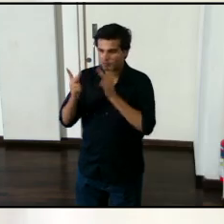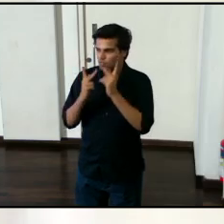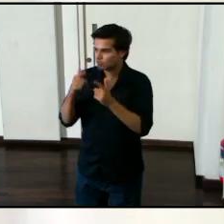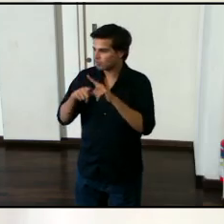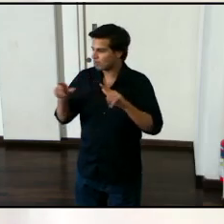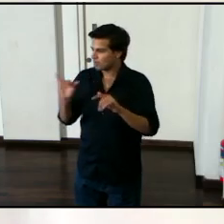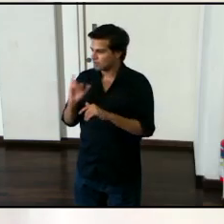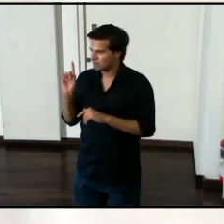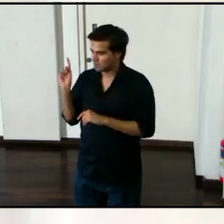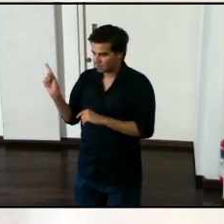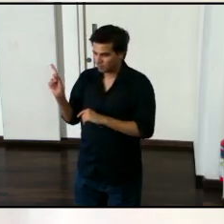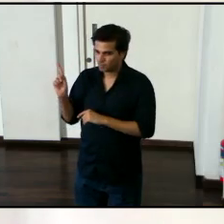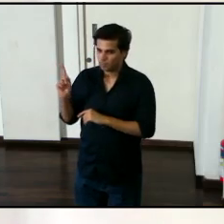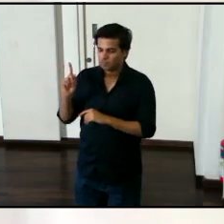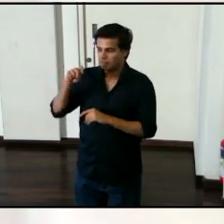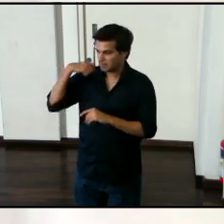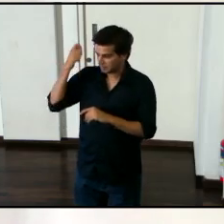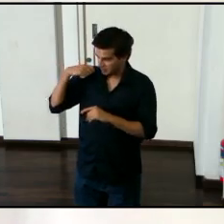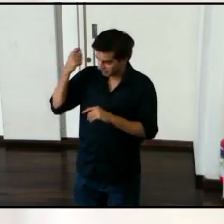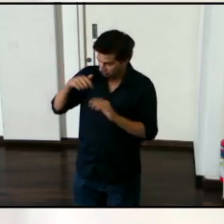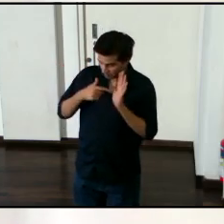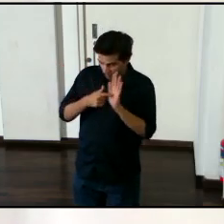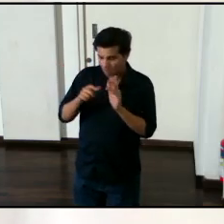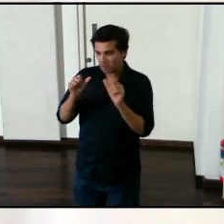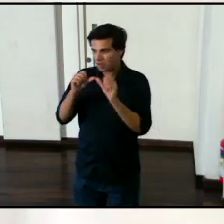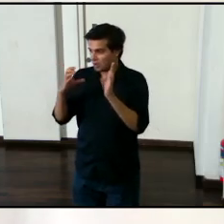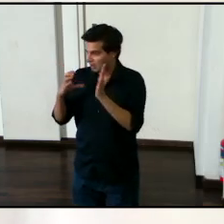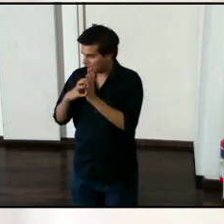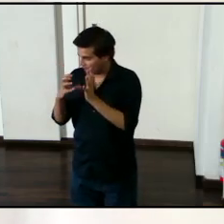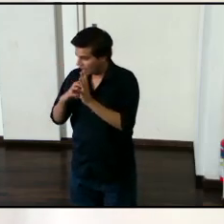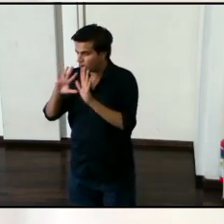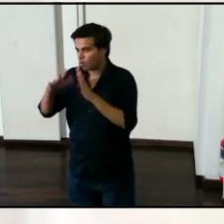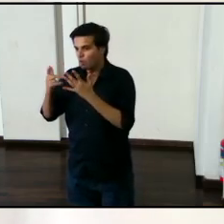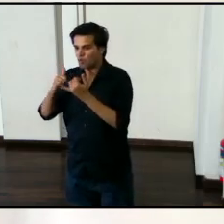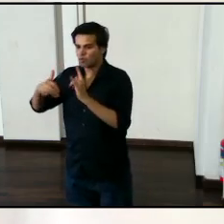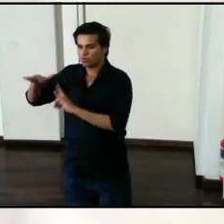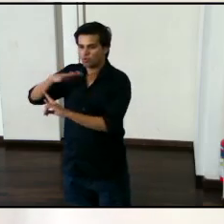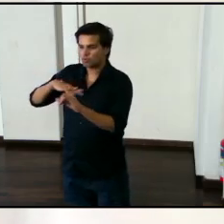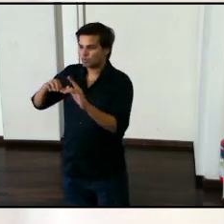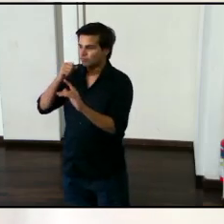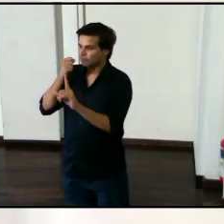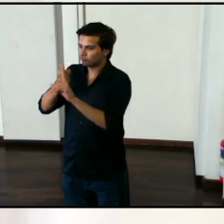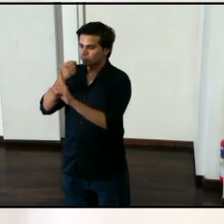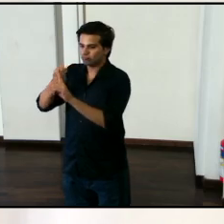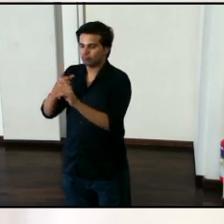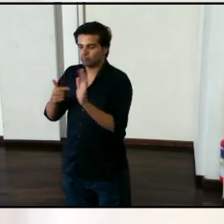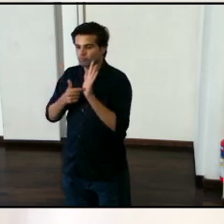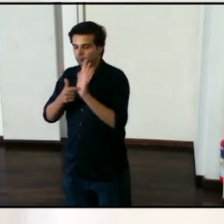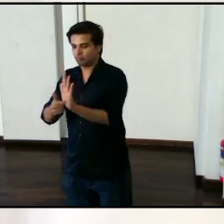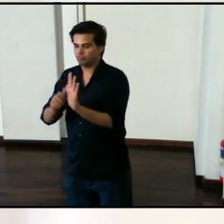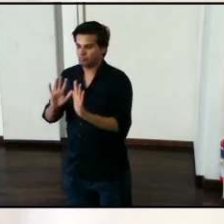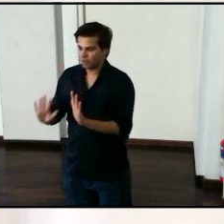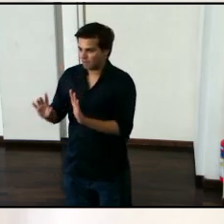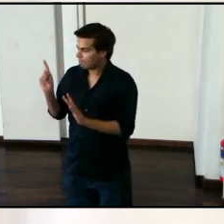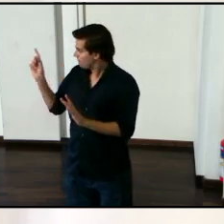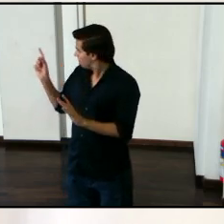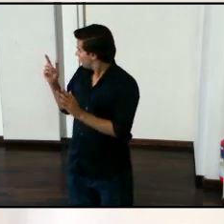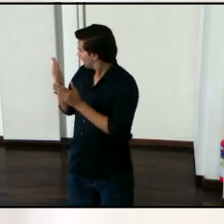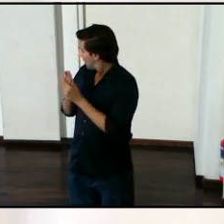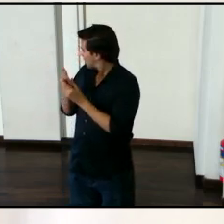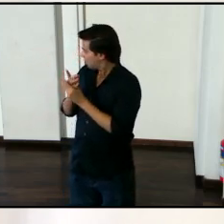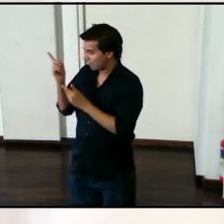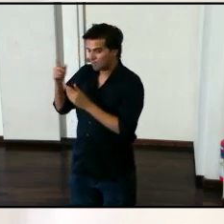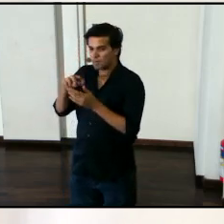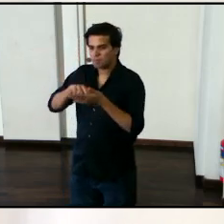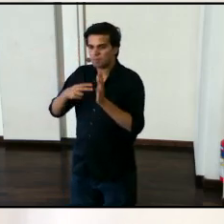landscape, from cinema advertisements to the promotion of social causes. The Zuban Poster Women Archive